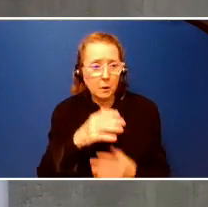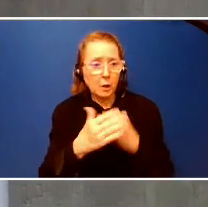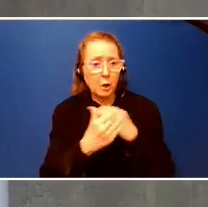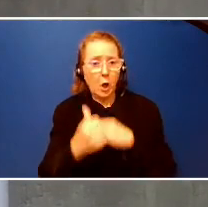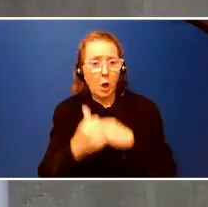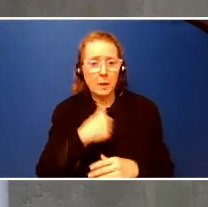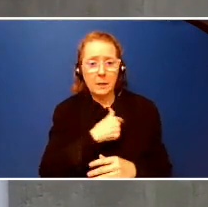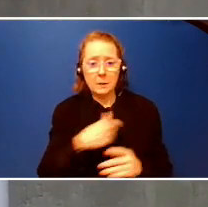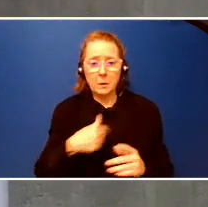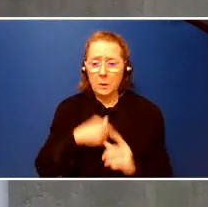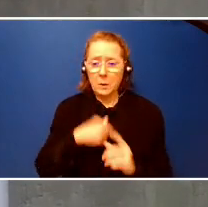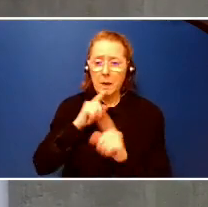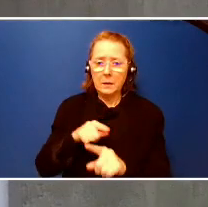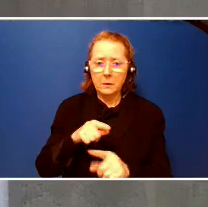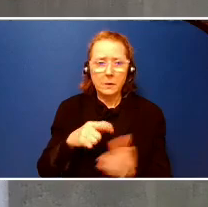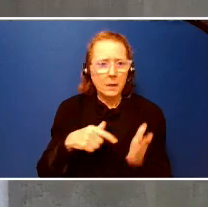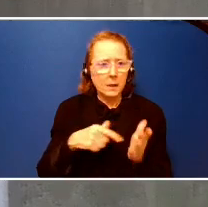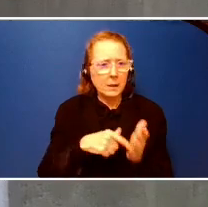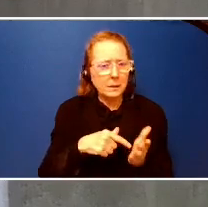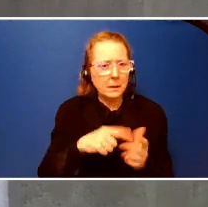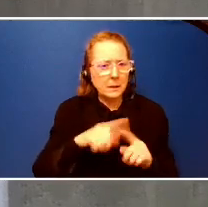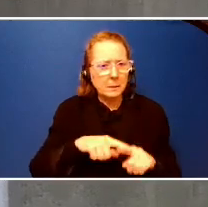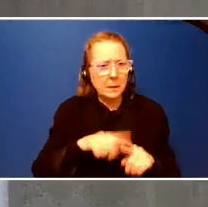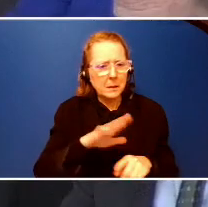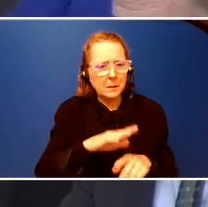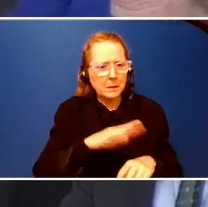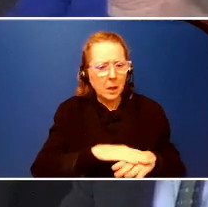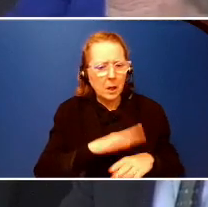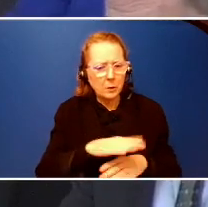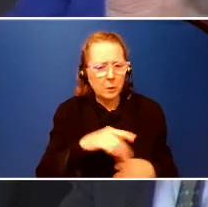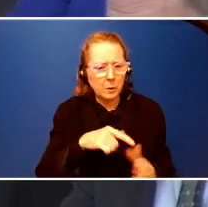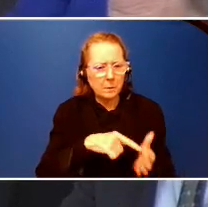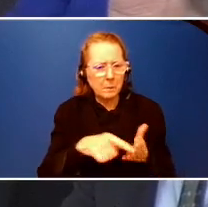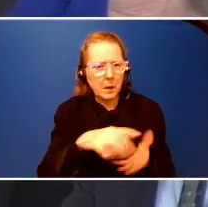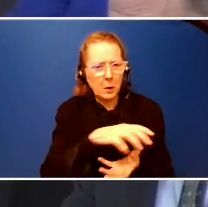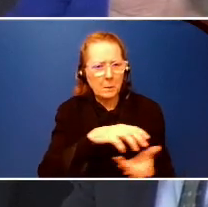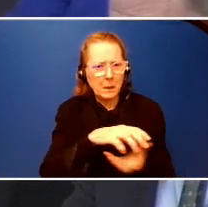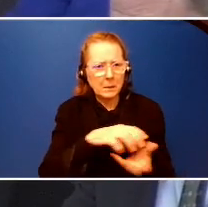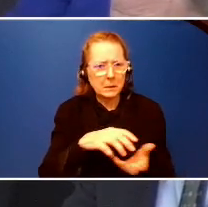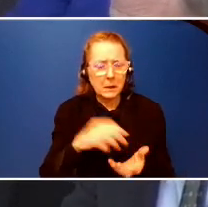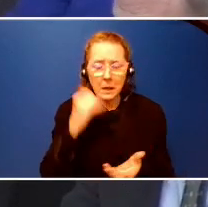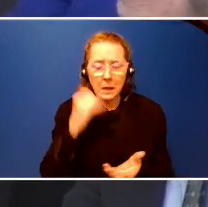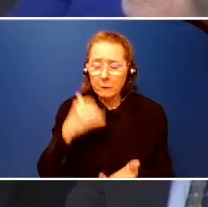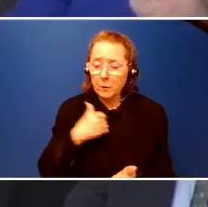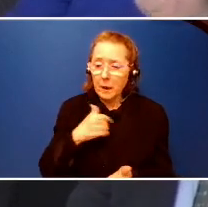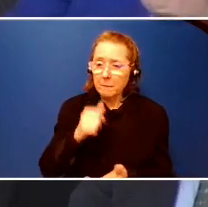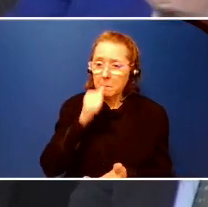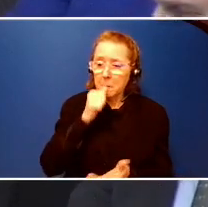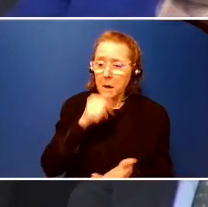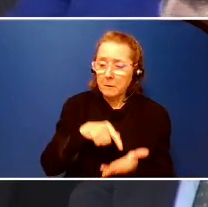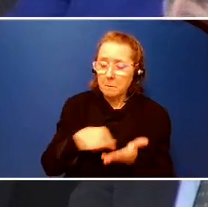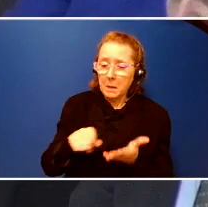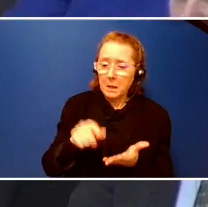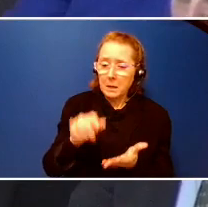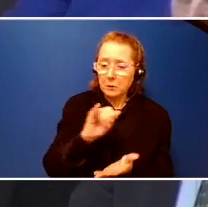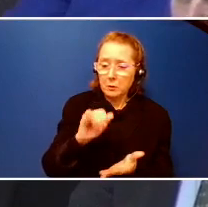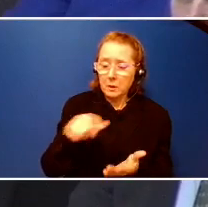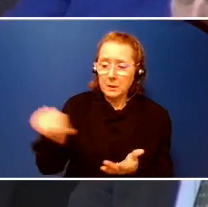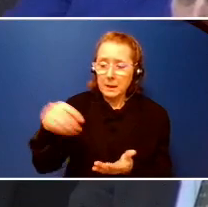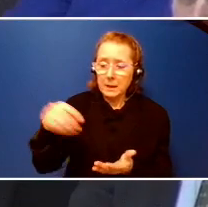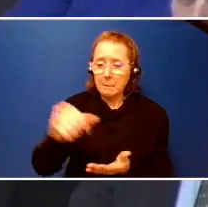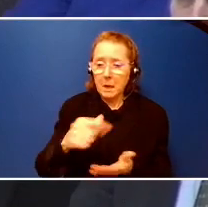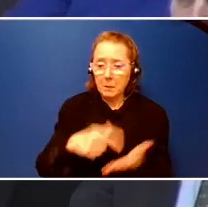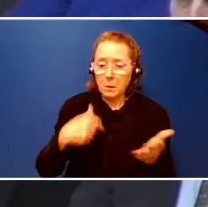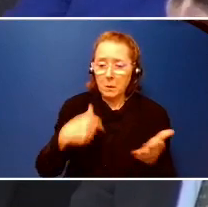It really depends on your payer mix. So if you have private pay insurance, they pay what we bill. If you have Medicare and